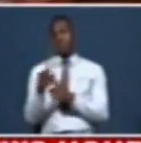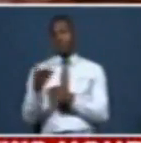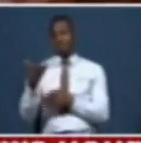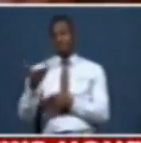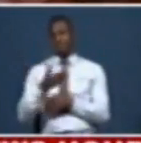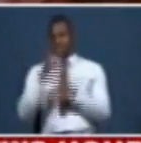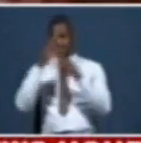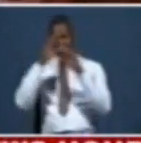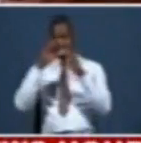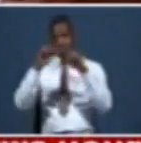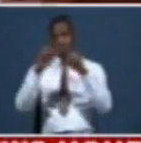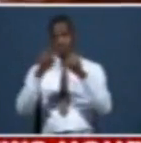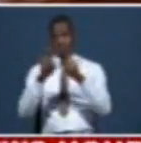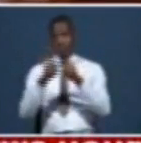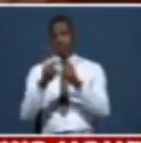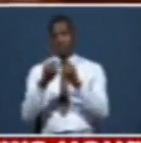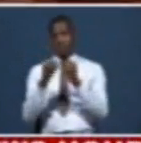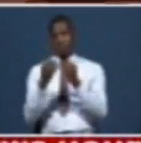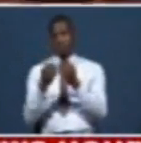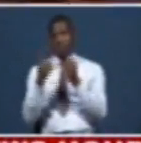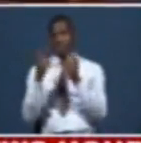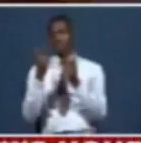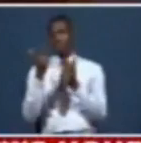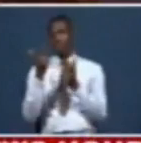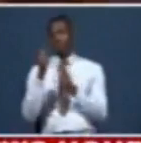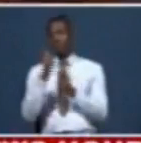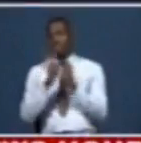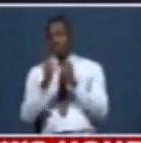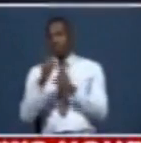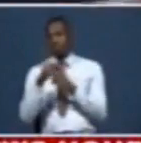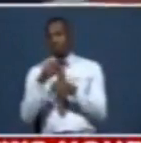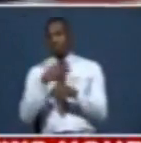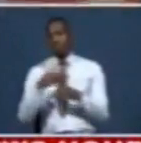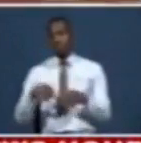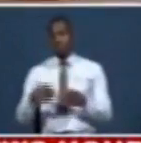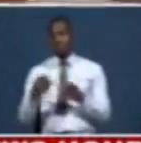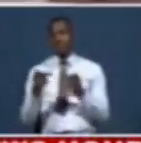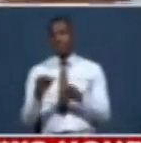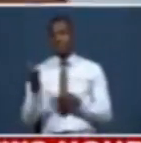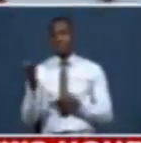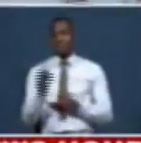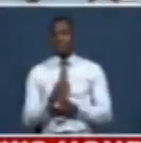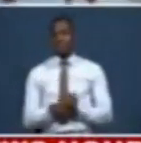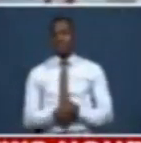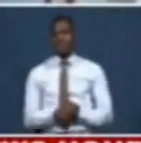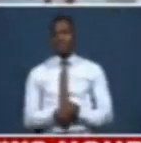the president to an official lunch at the Royal Palace.